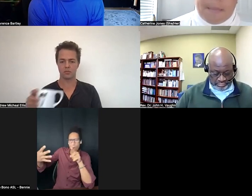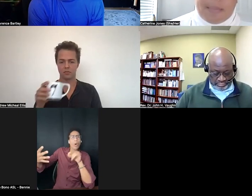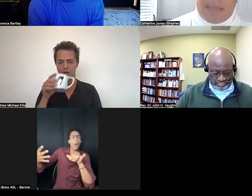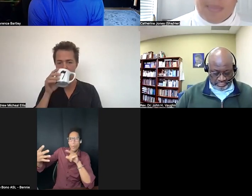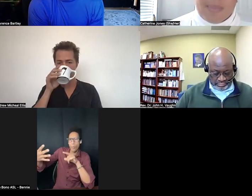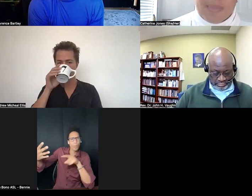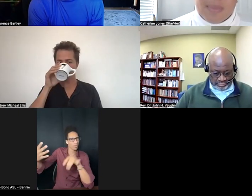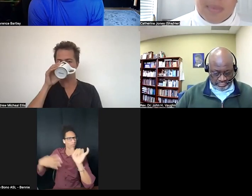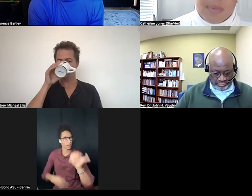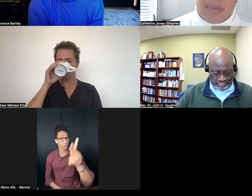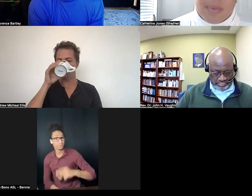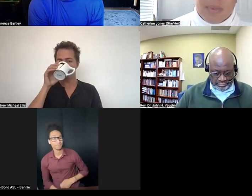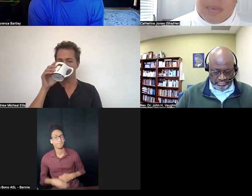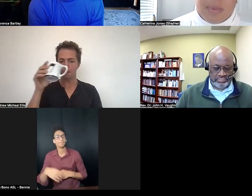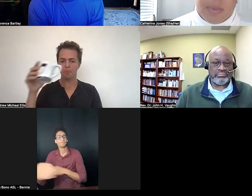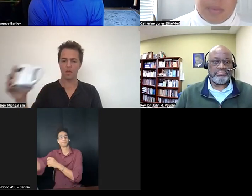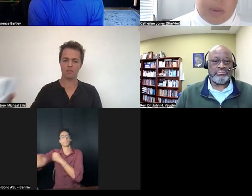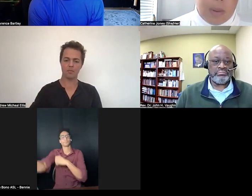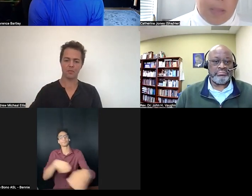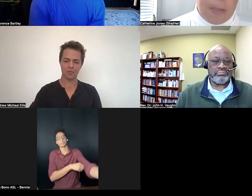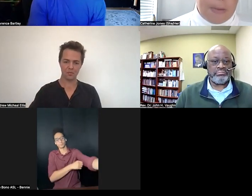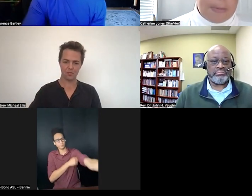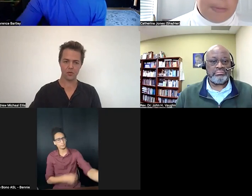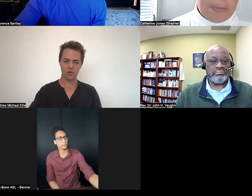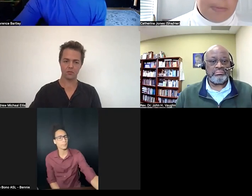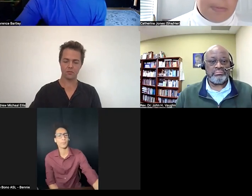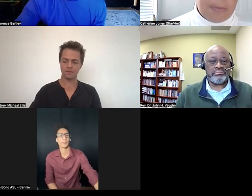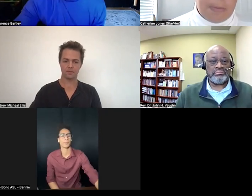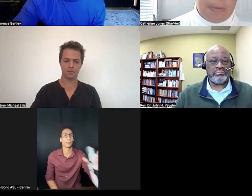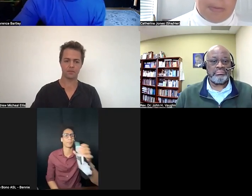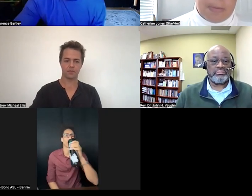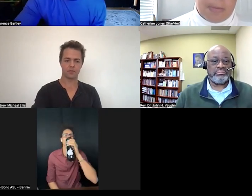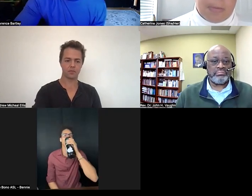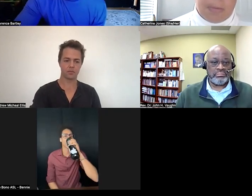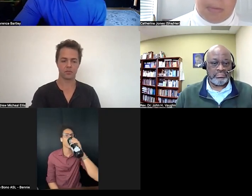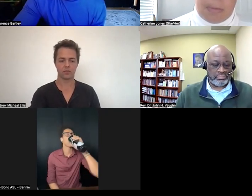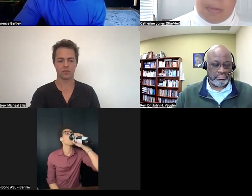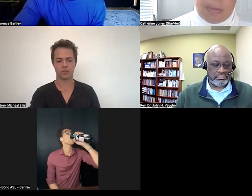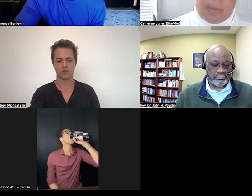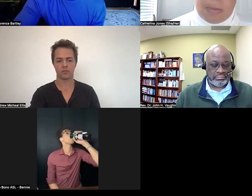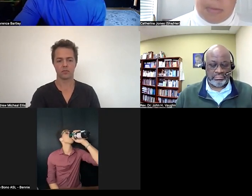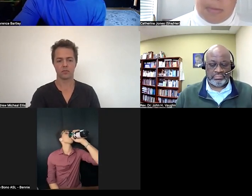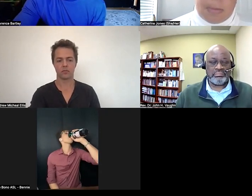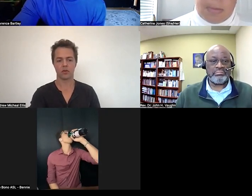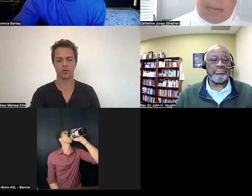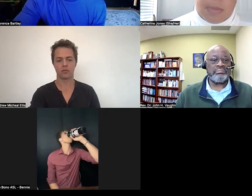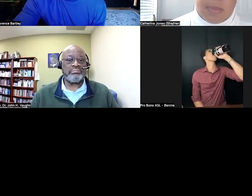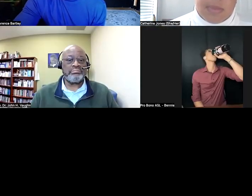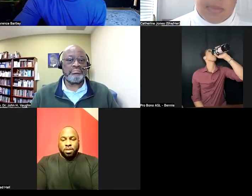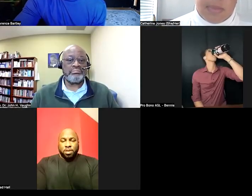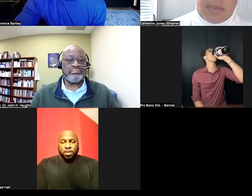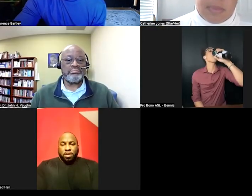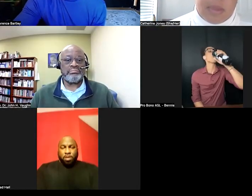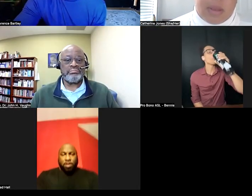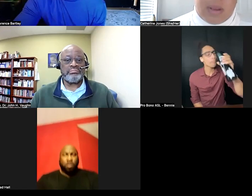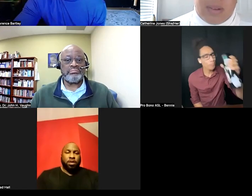as it relates to today's film. So I'm going to start with you, Andrew, who must